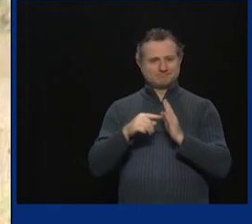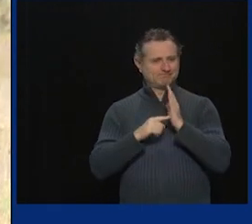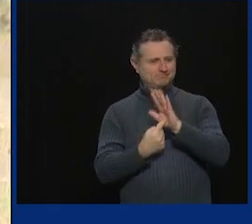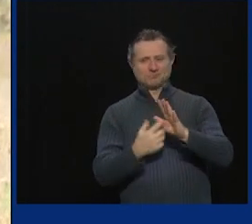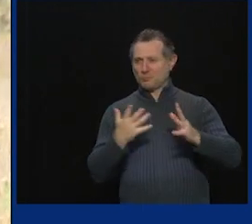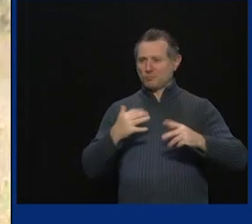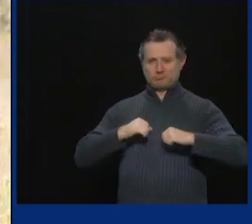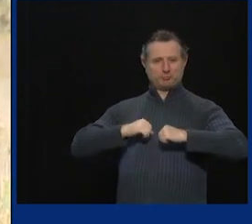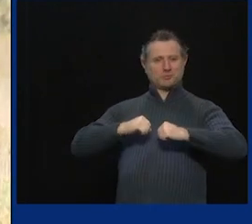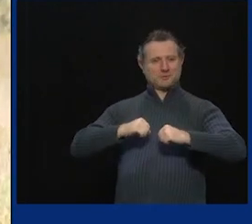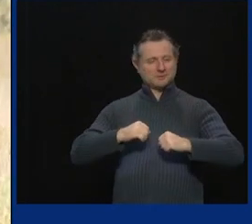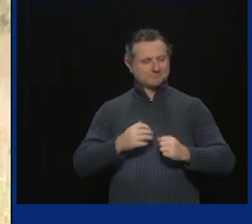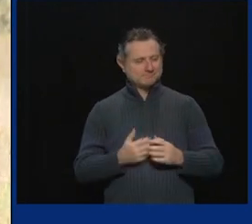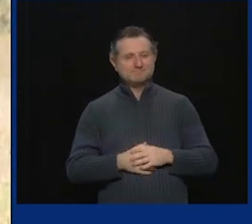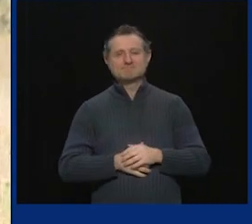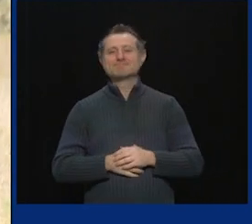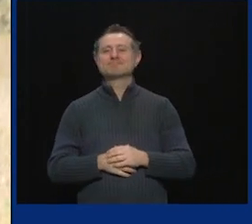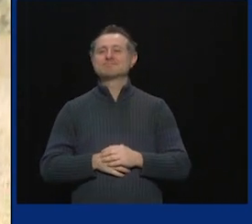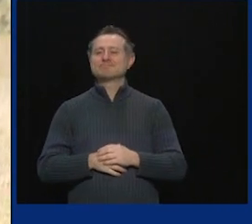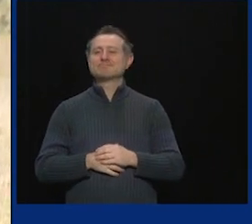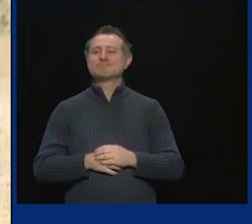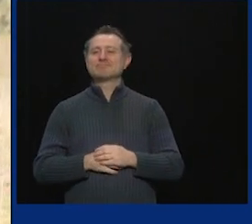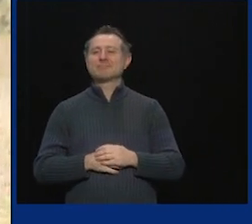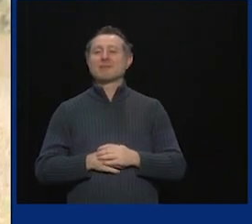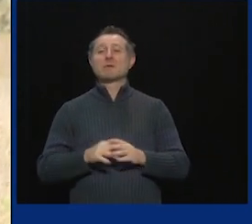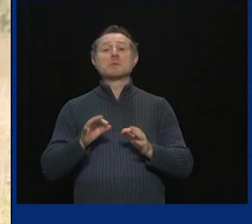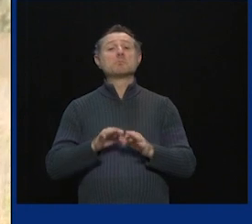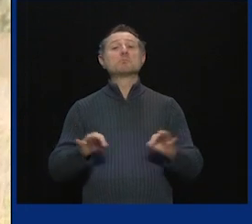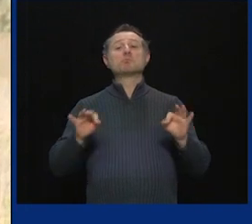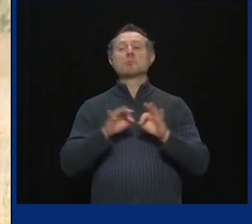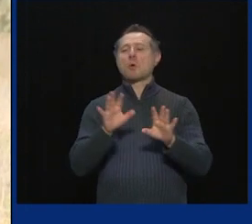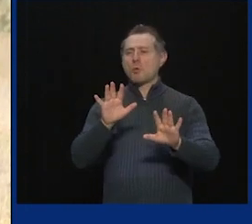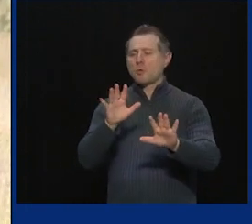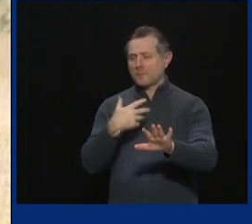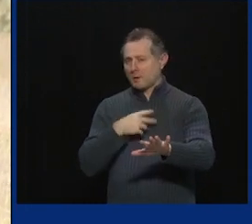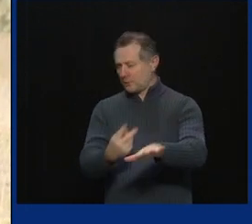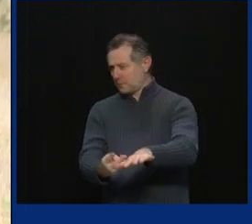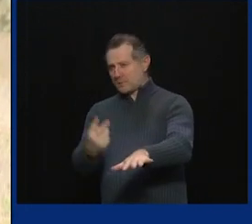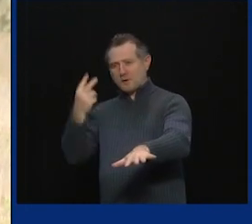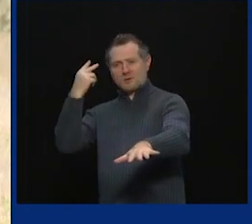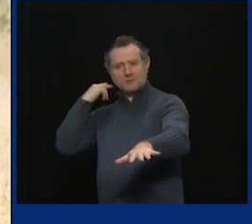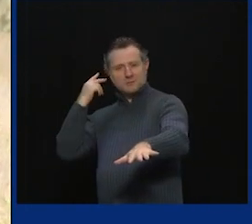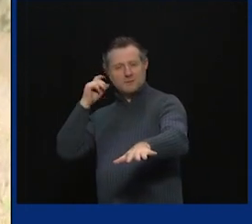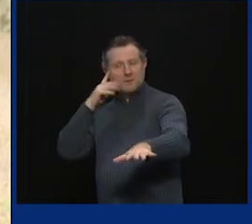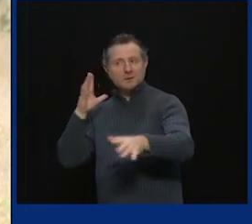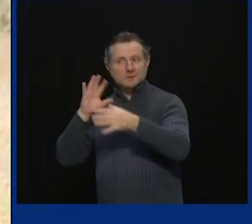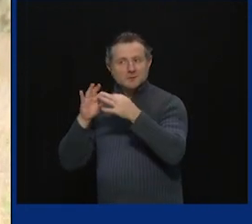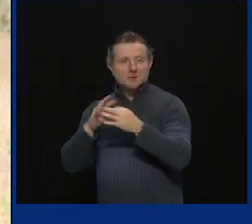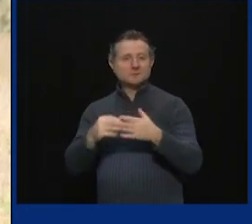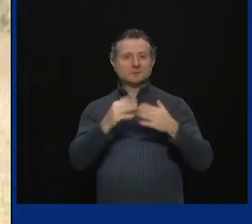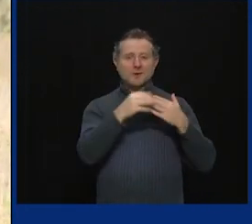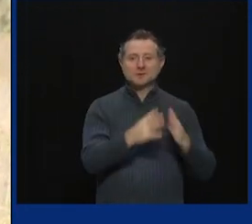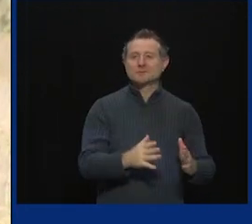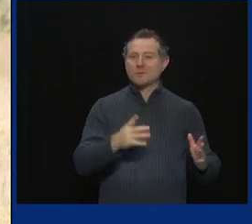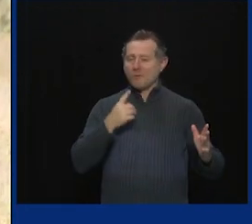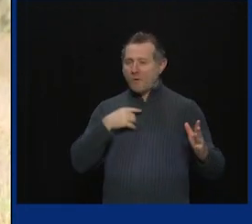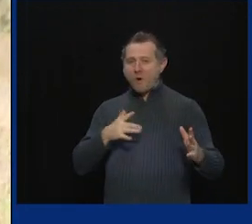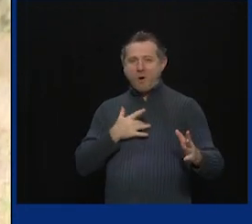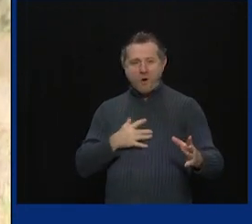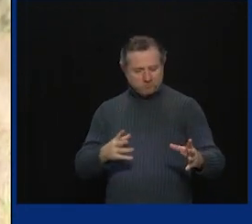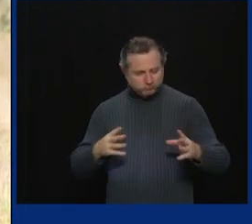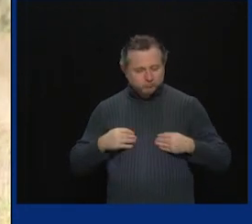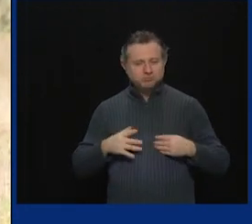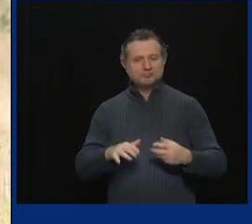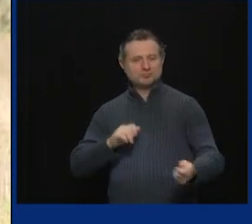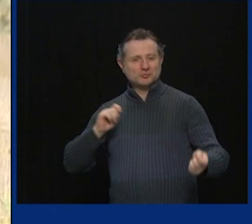to see that our state leaders, including Governor Hochul, are embracing Plug Power's efforts in transforming our energy future. The GCDC has been